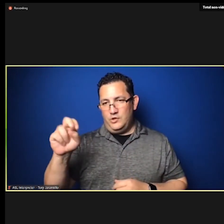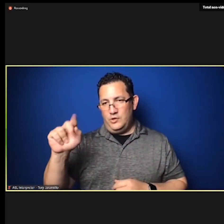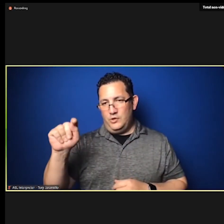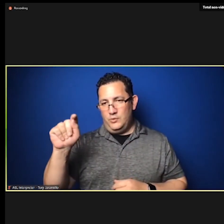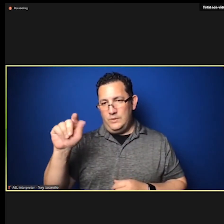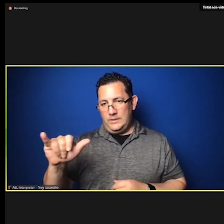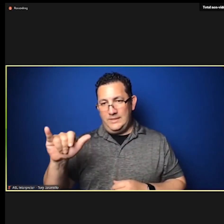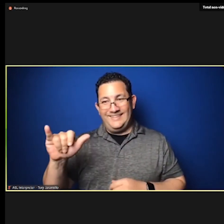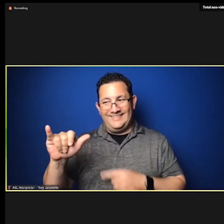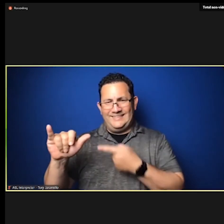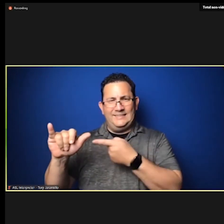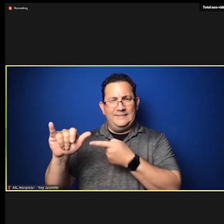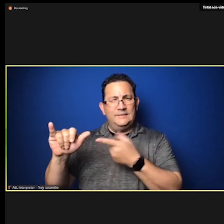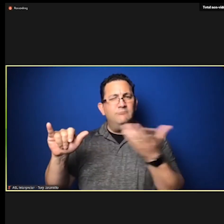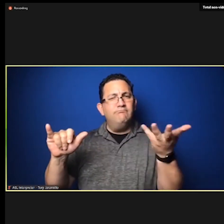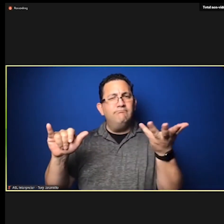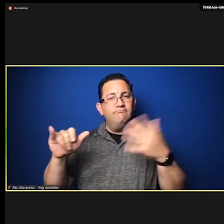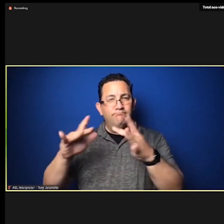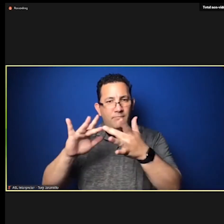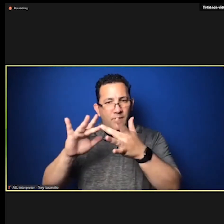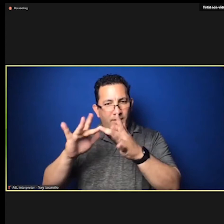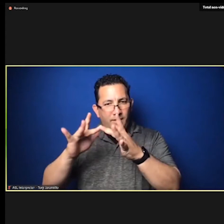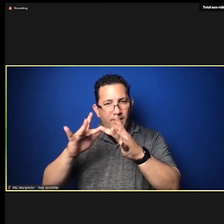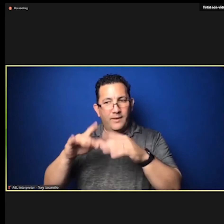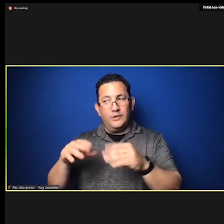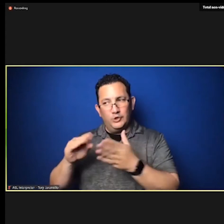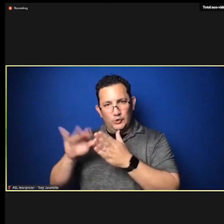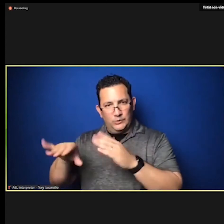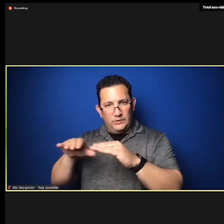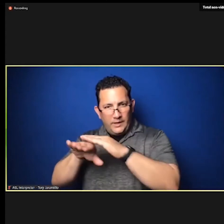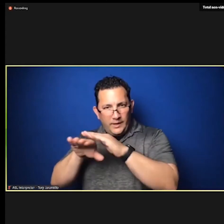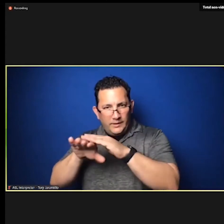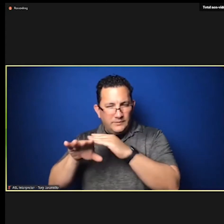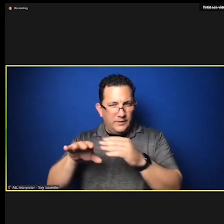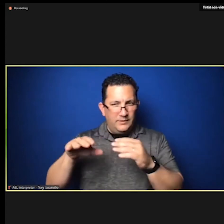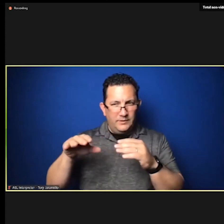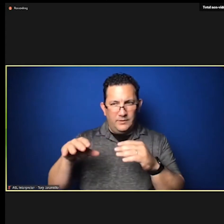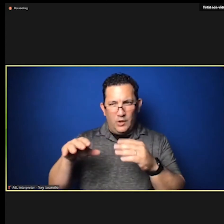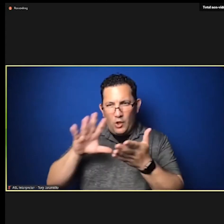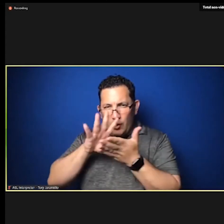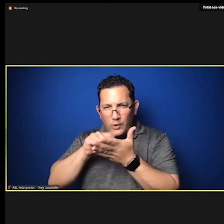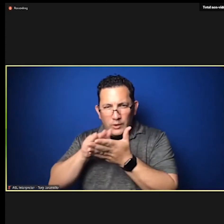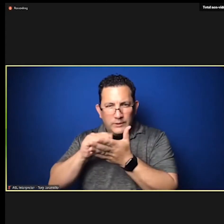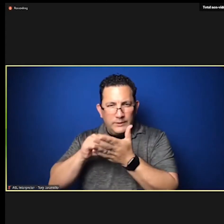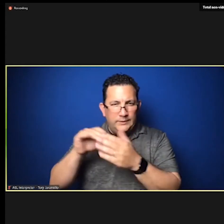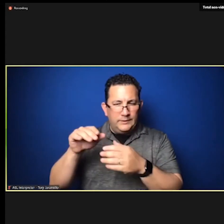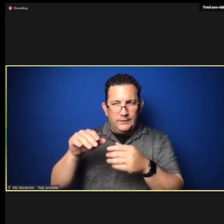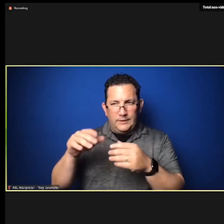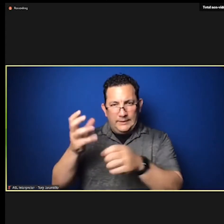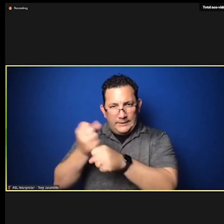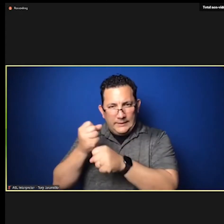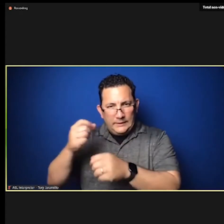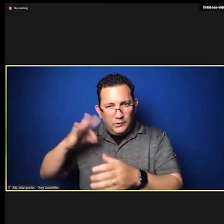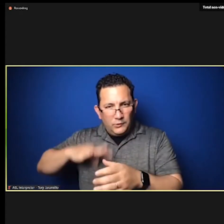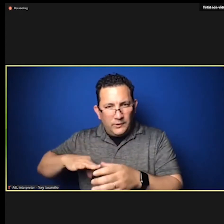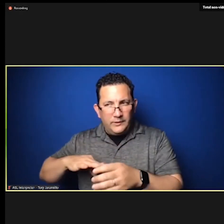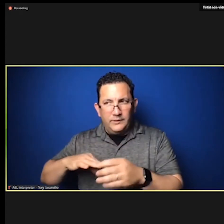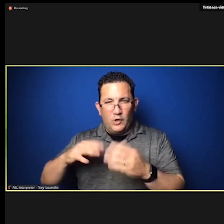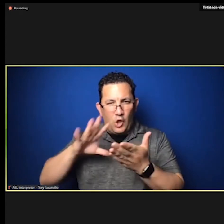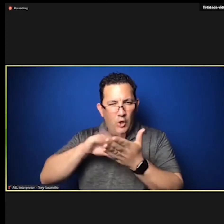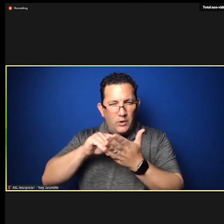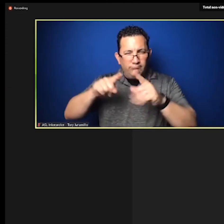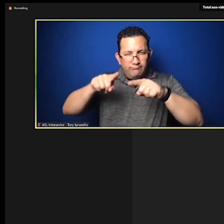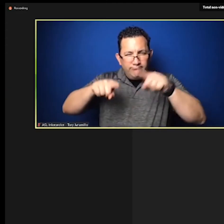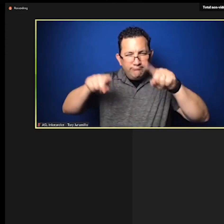online platform where students access learning, assignments, and earn credits in a variety of subjects. Edgenuity